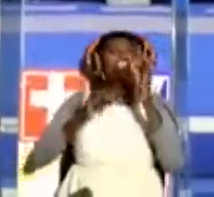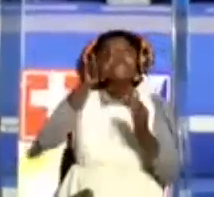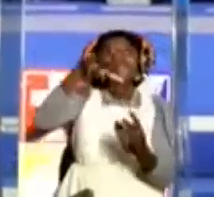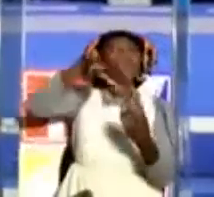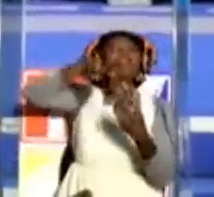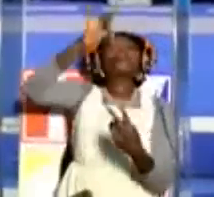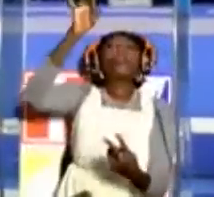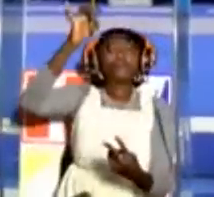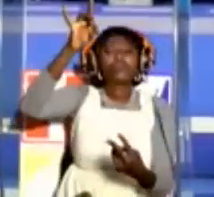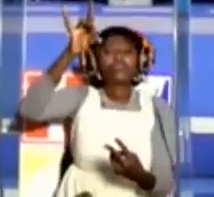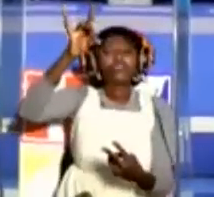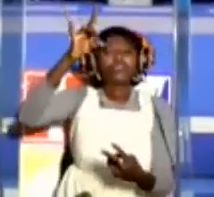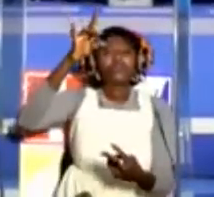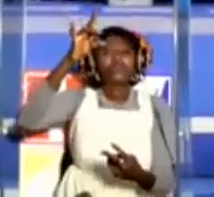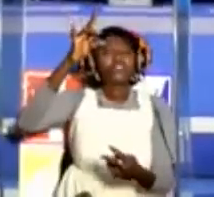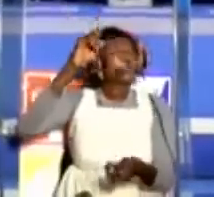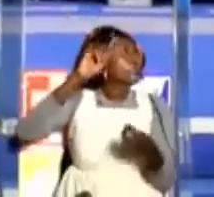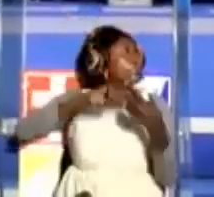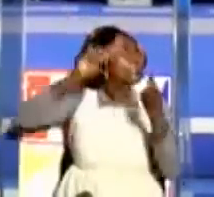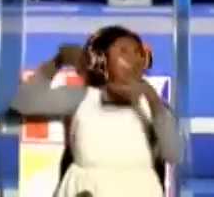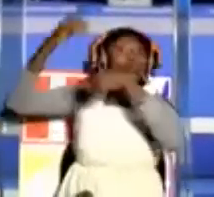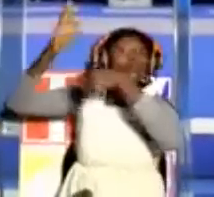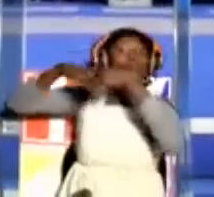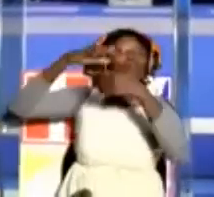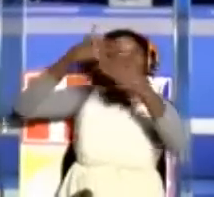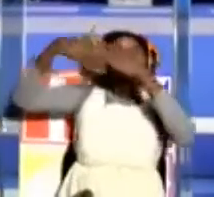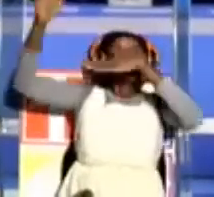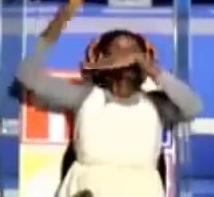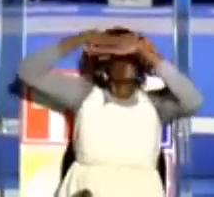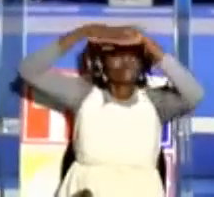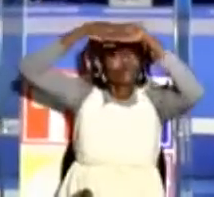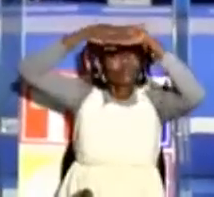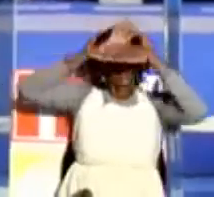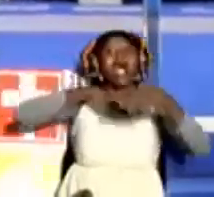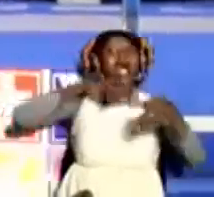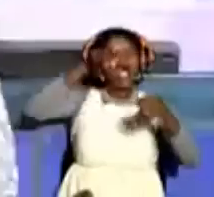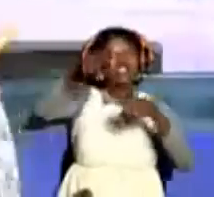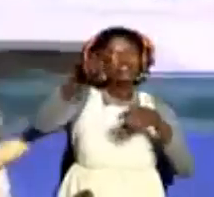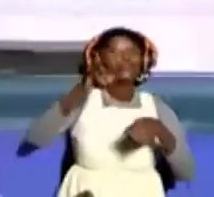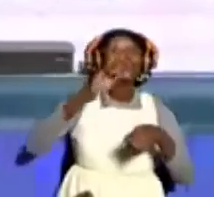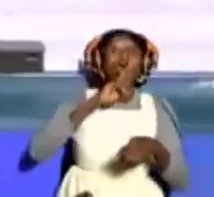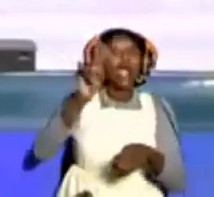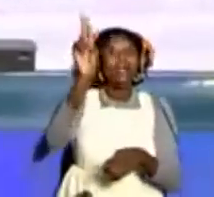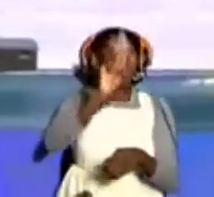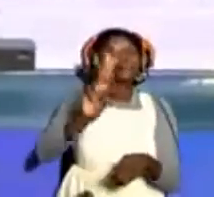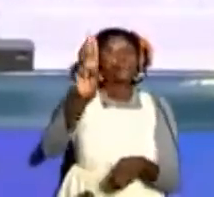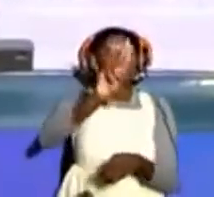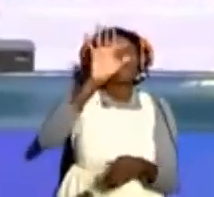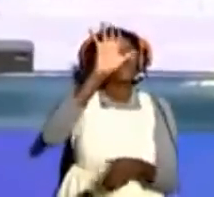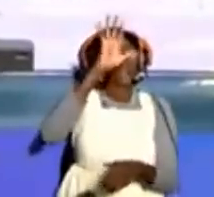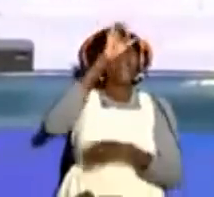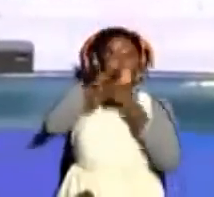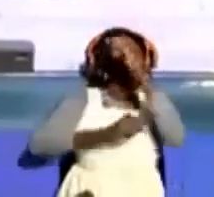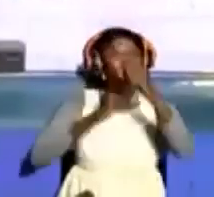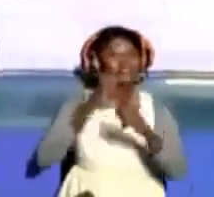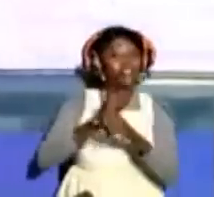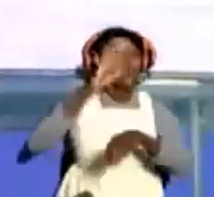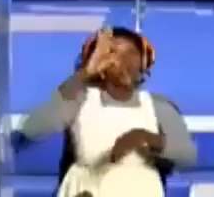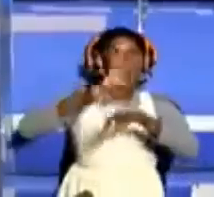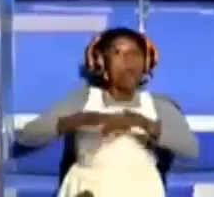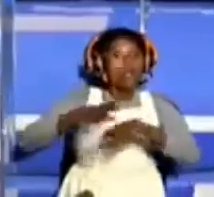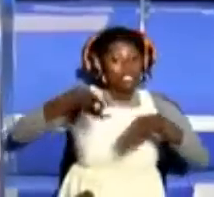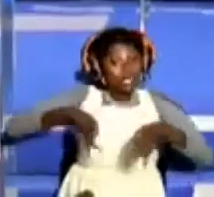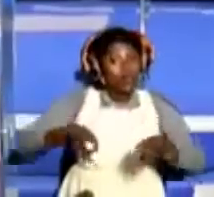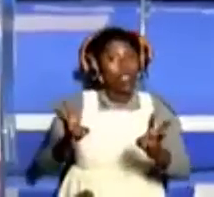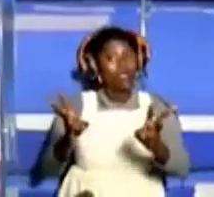choose to go to heaven and you have spent 5 years on this